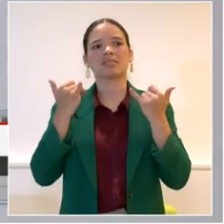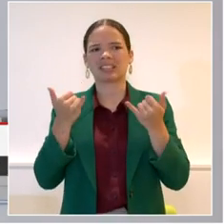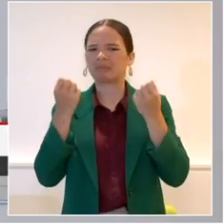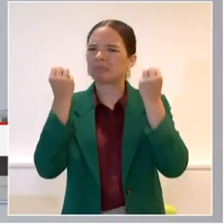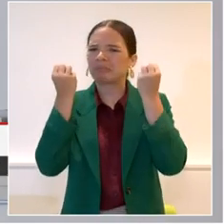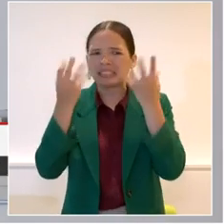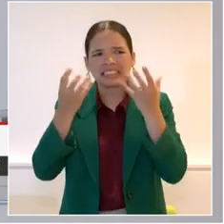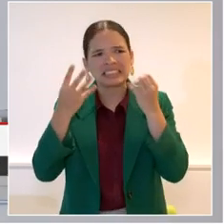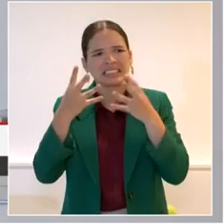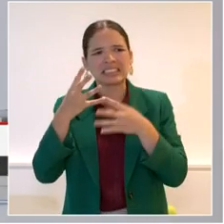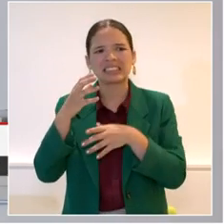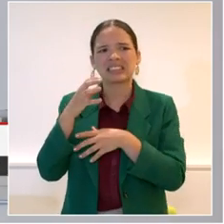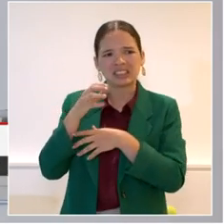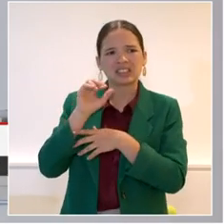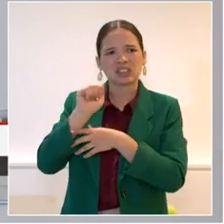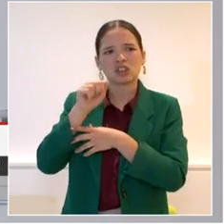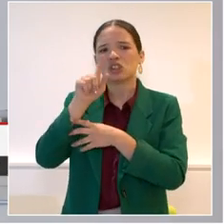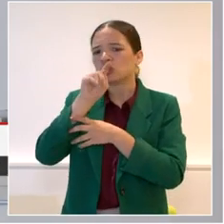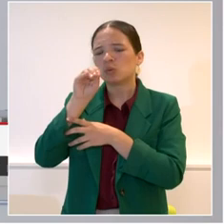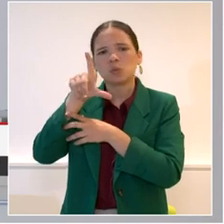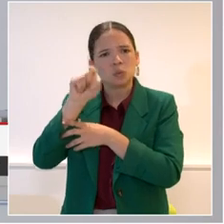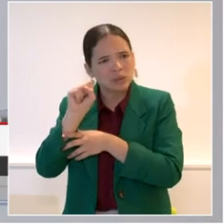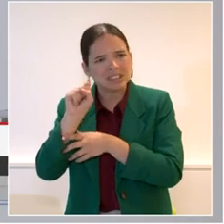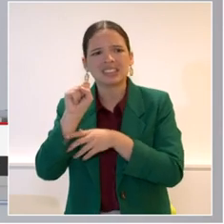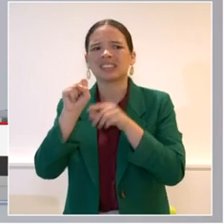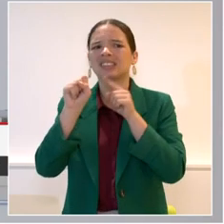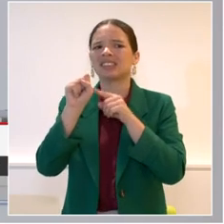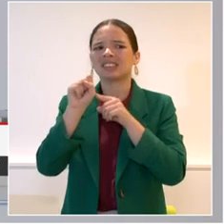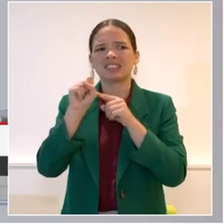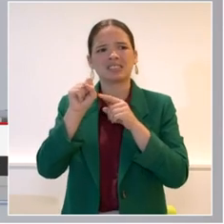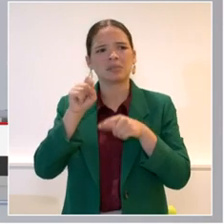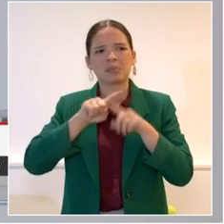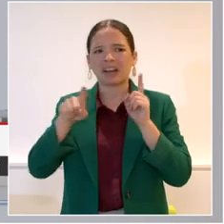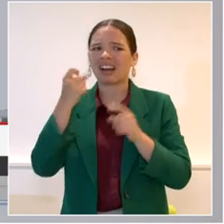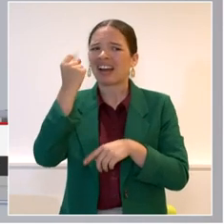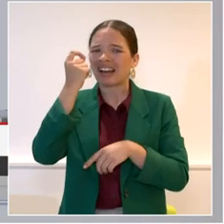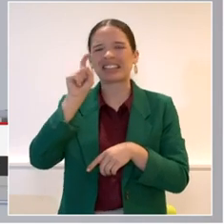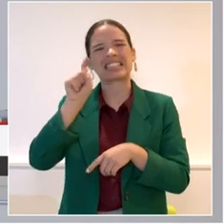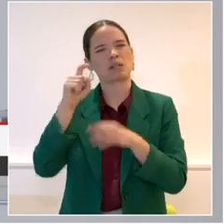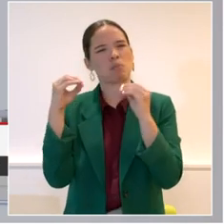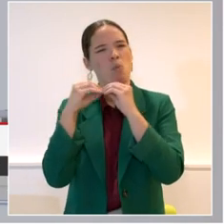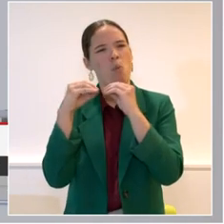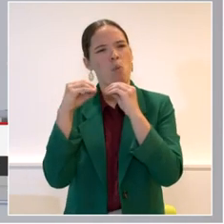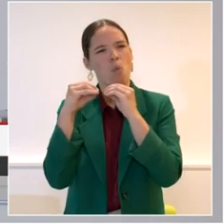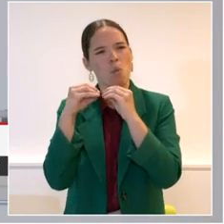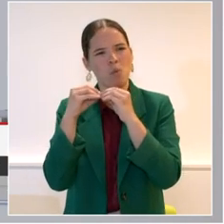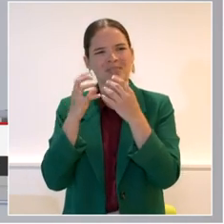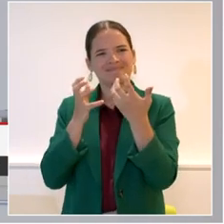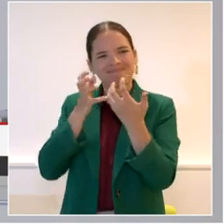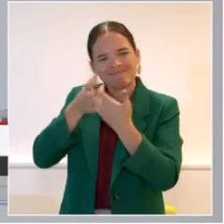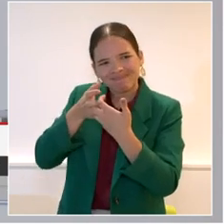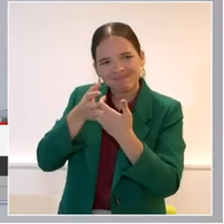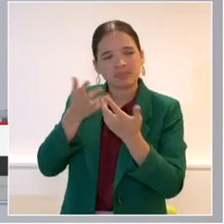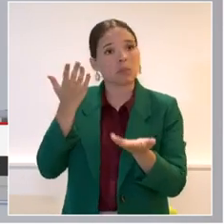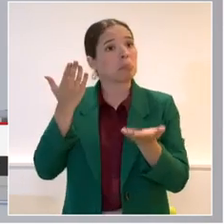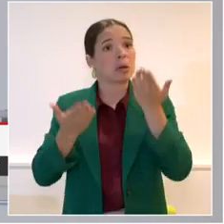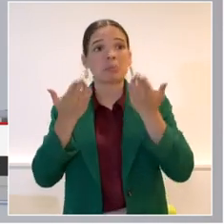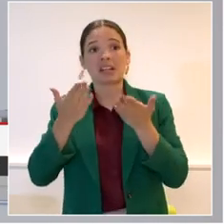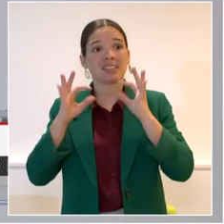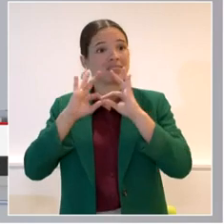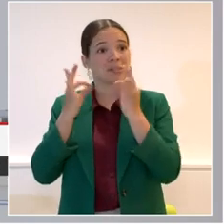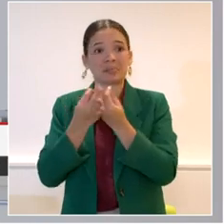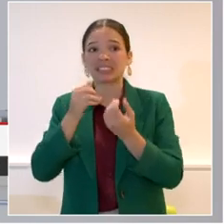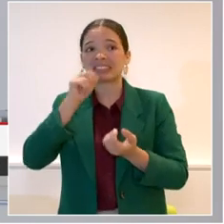Mayor Bowser explained the benefits cliff and why it's important that we're supporting families who maybe don't need a full subsidy, but they just need a little more